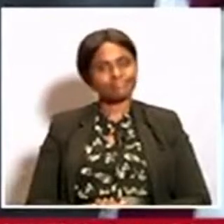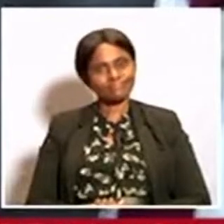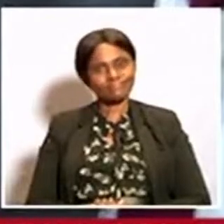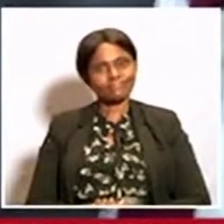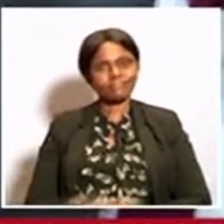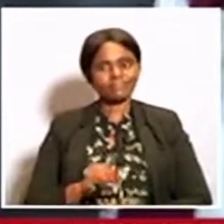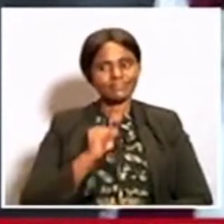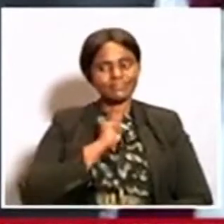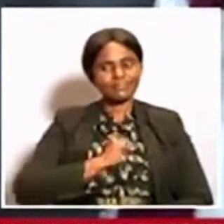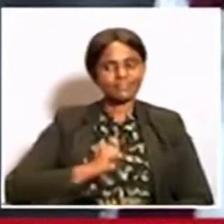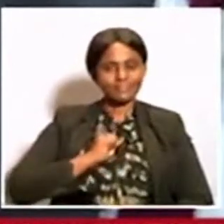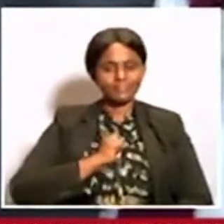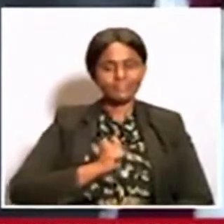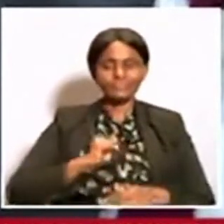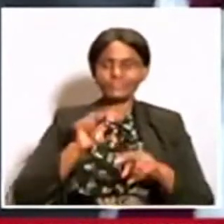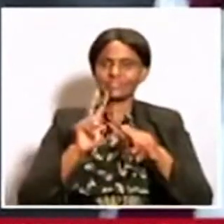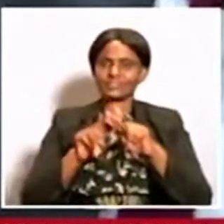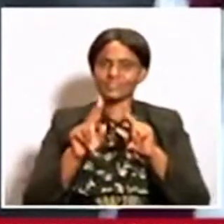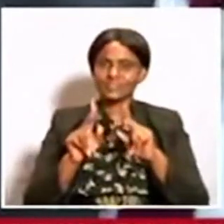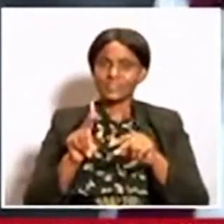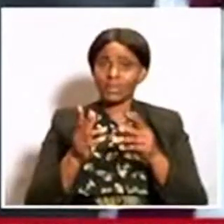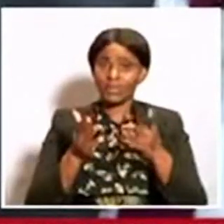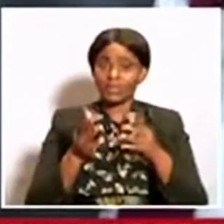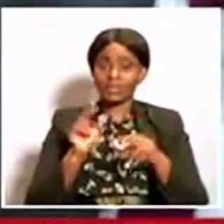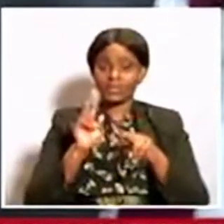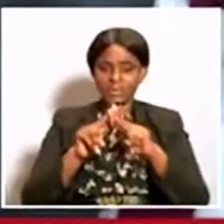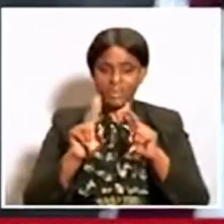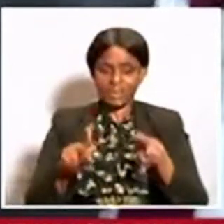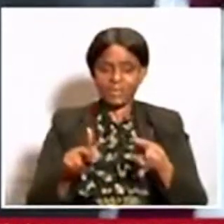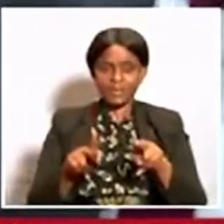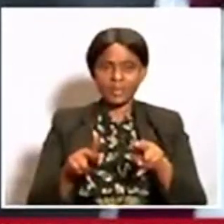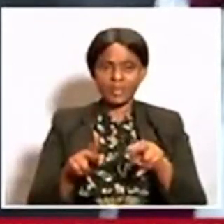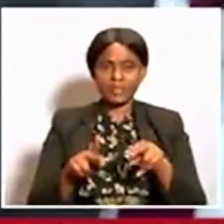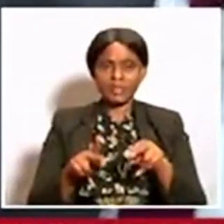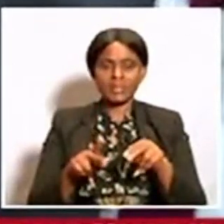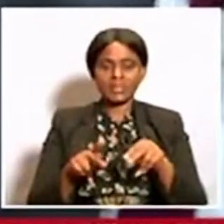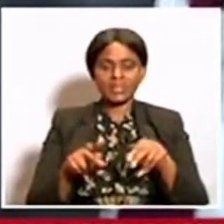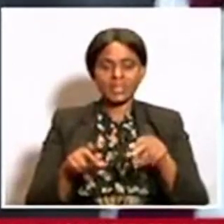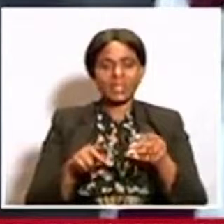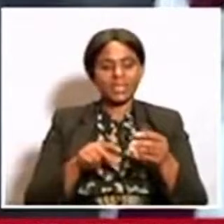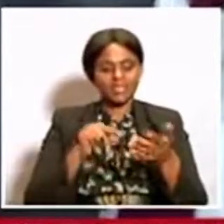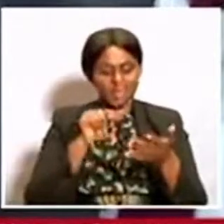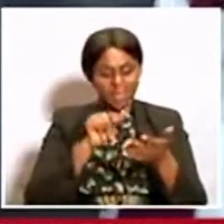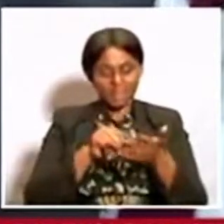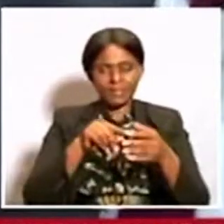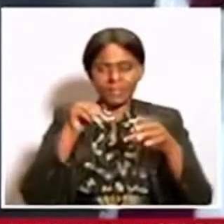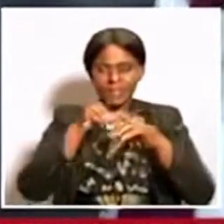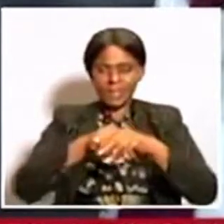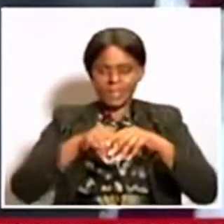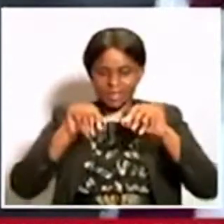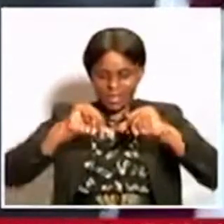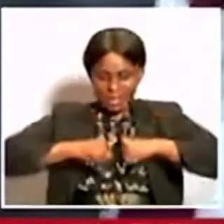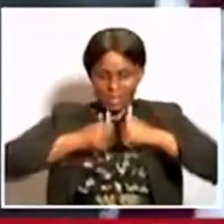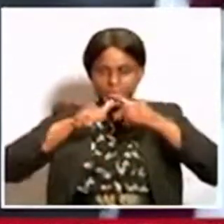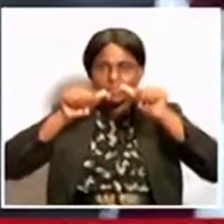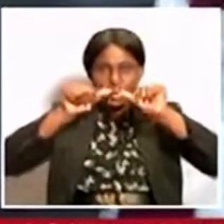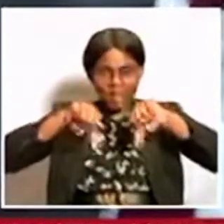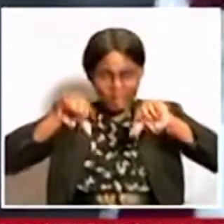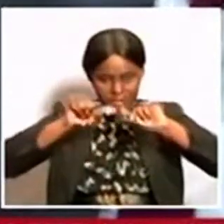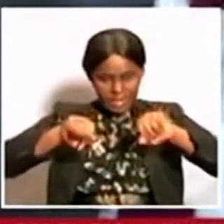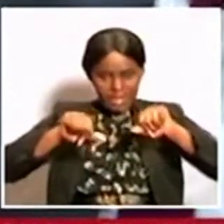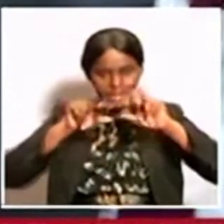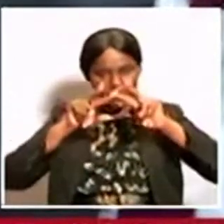First of all, Chair, our role as internal audit is to actually assess, verify,